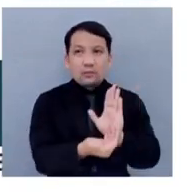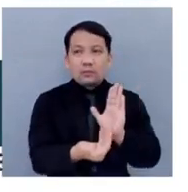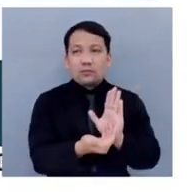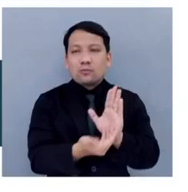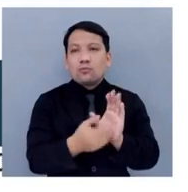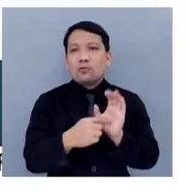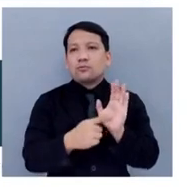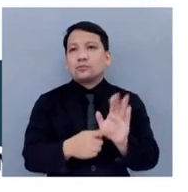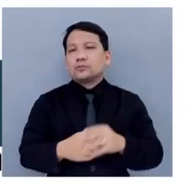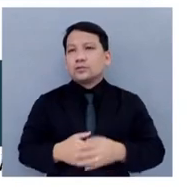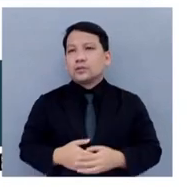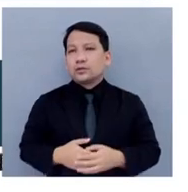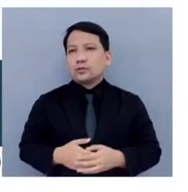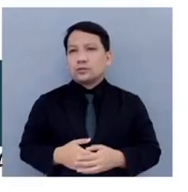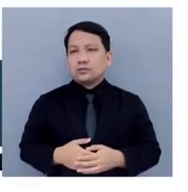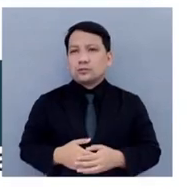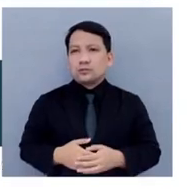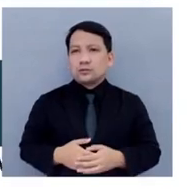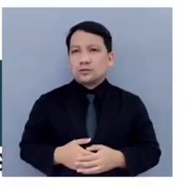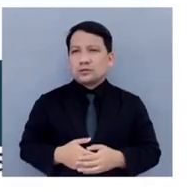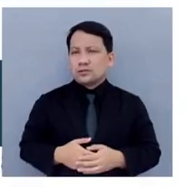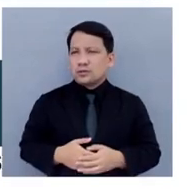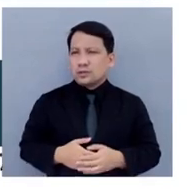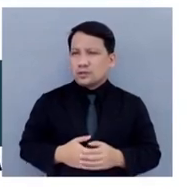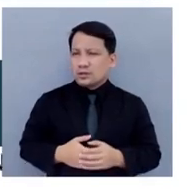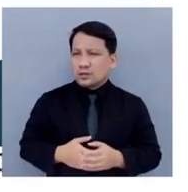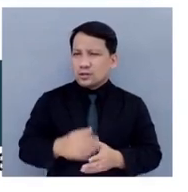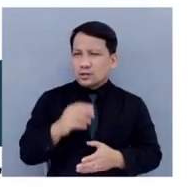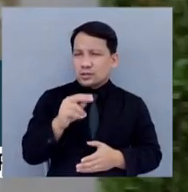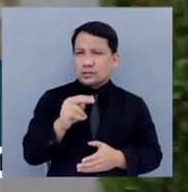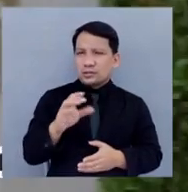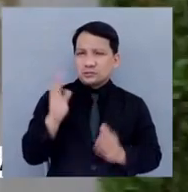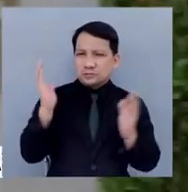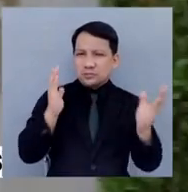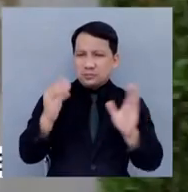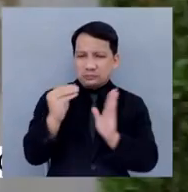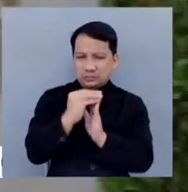grade of service as mandated by the NTC.